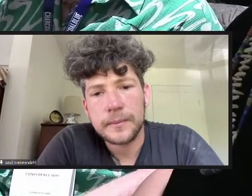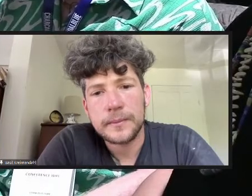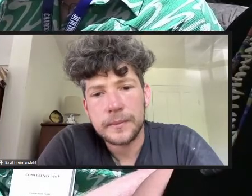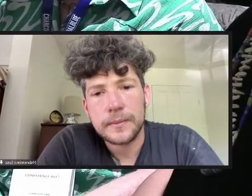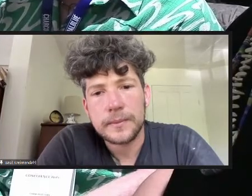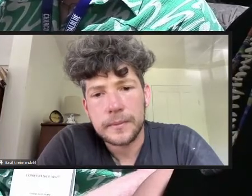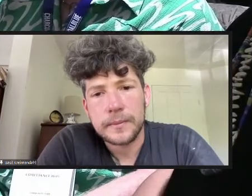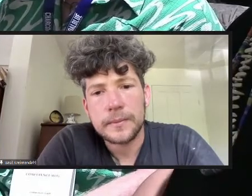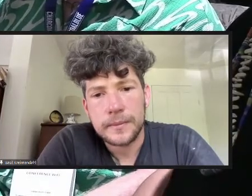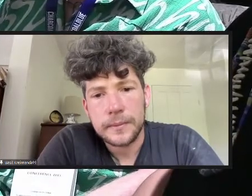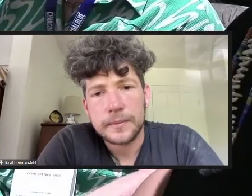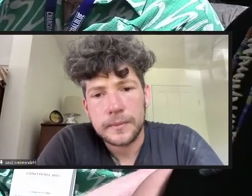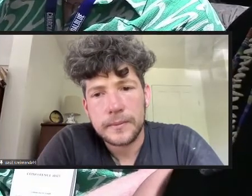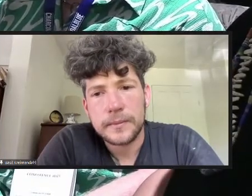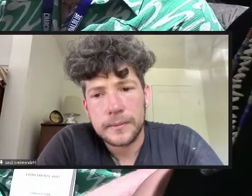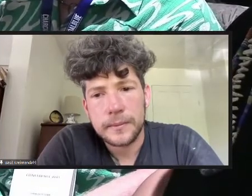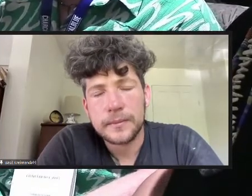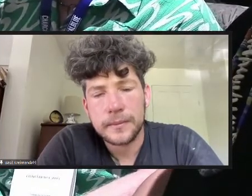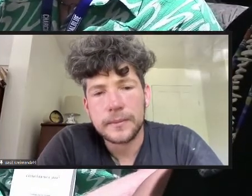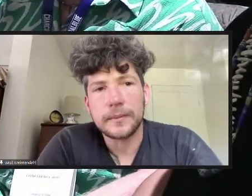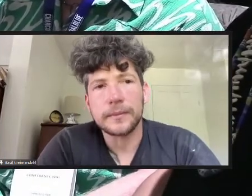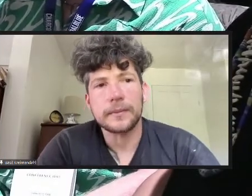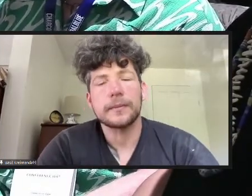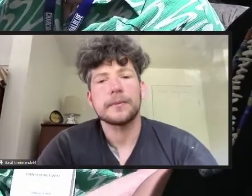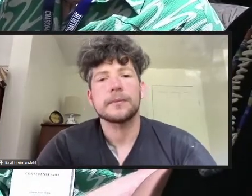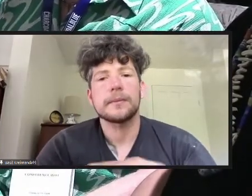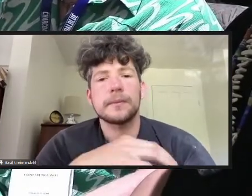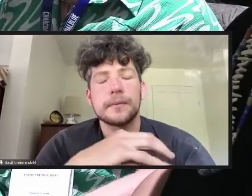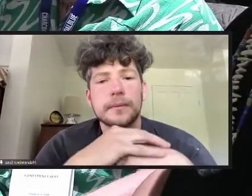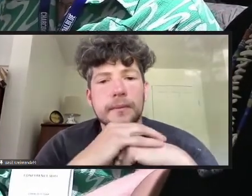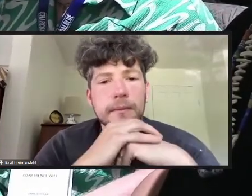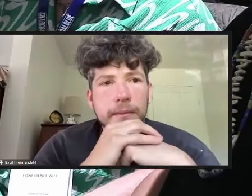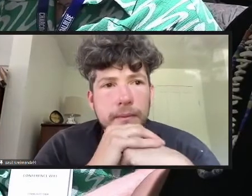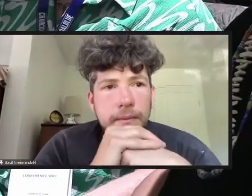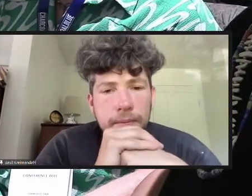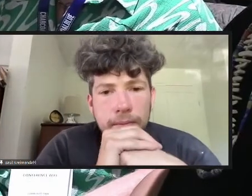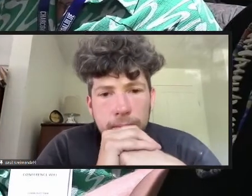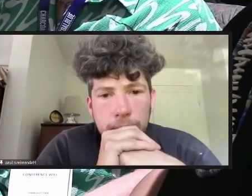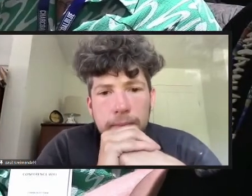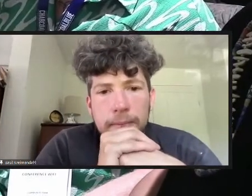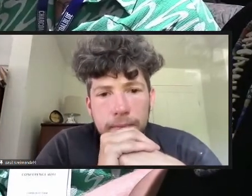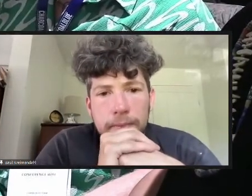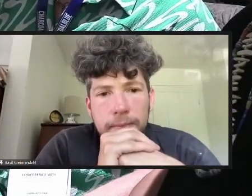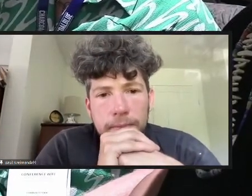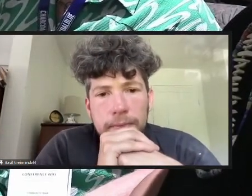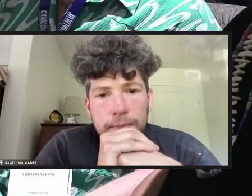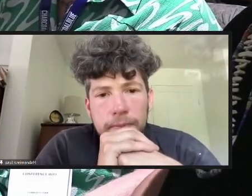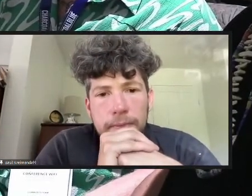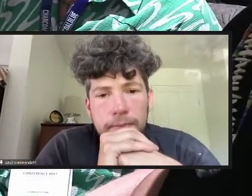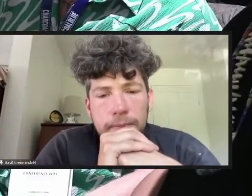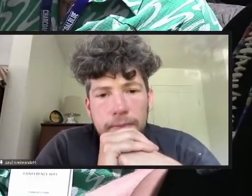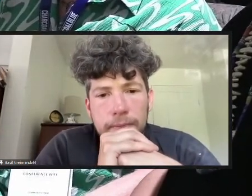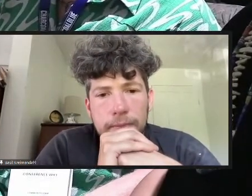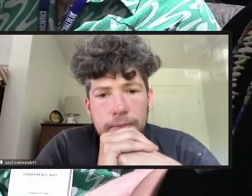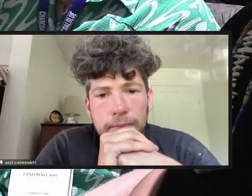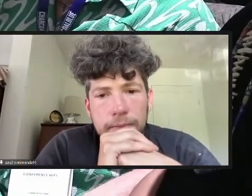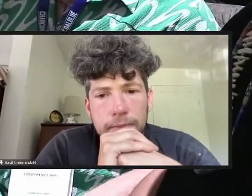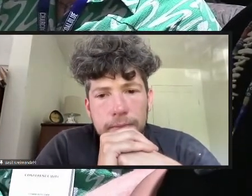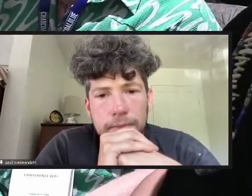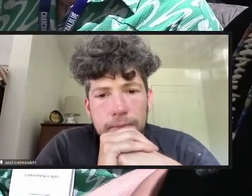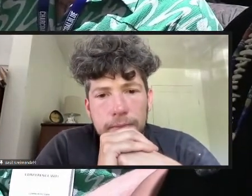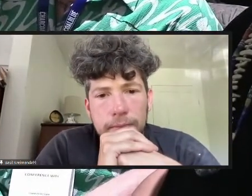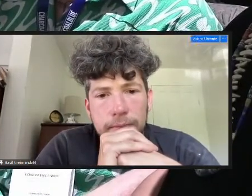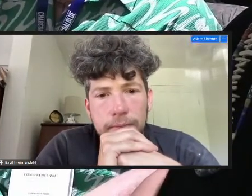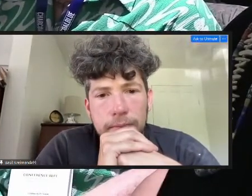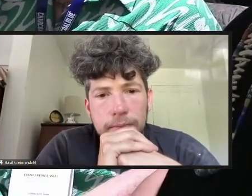those feelings from a raw and earnest and honest place with the people who are listening and the people who